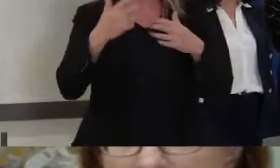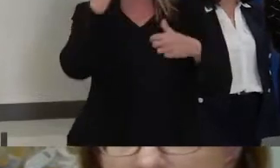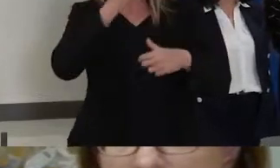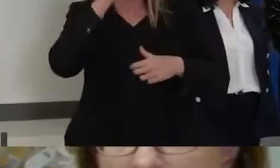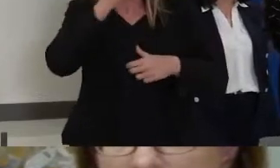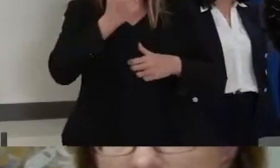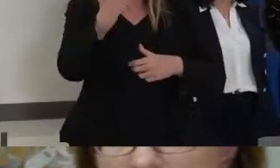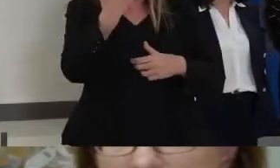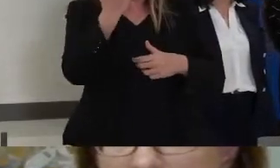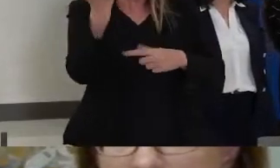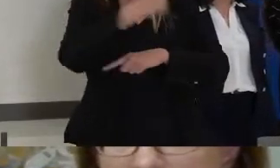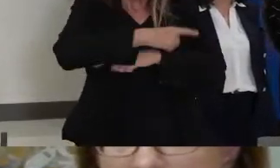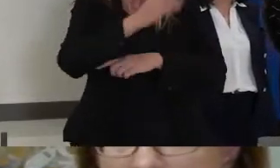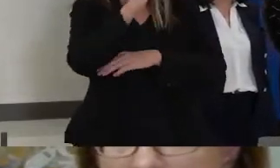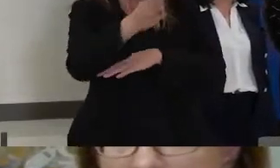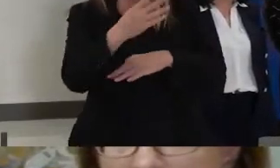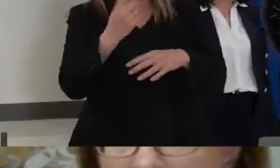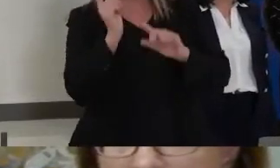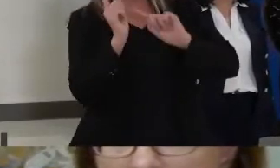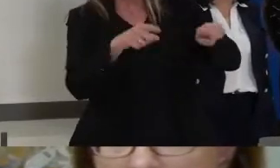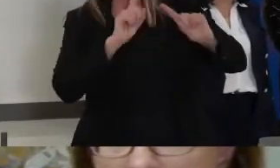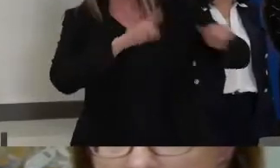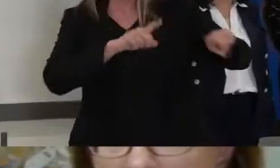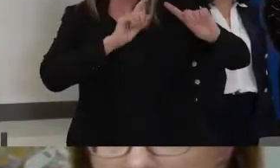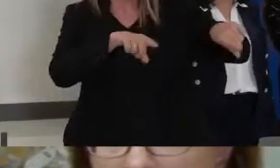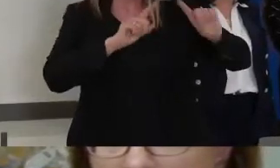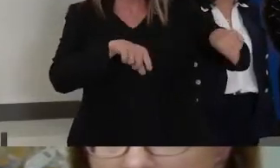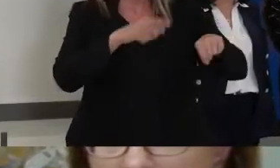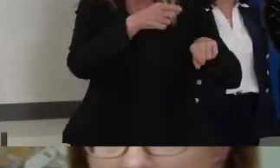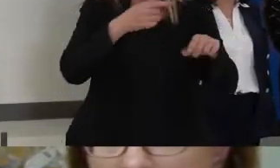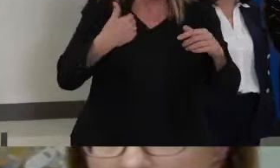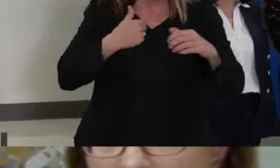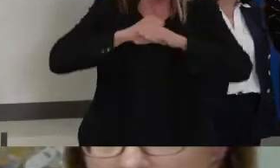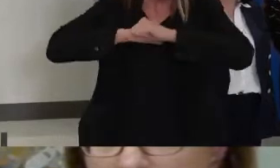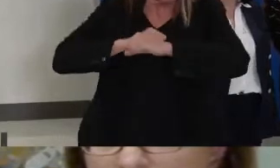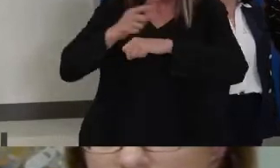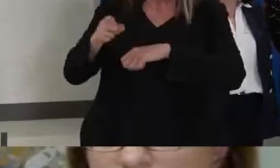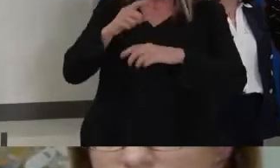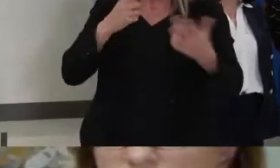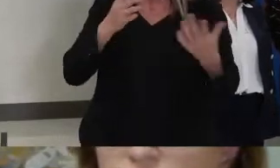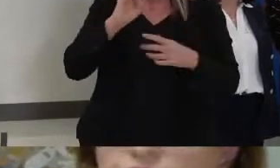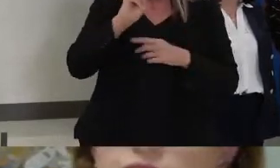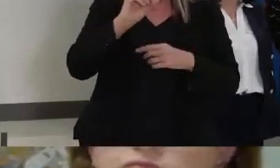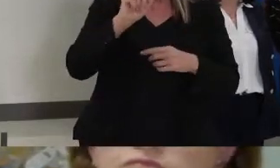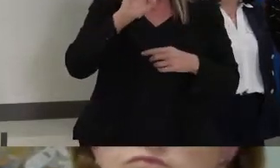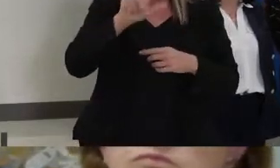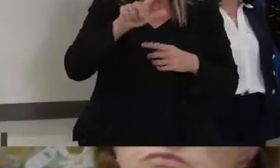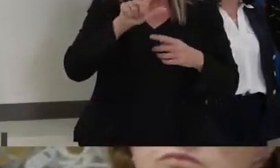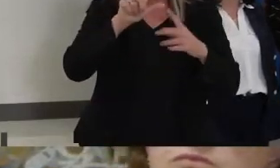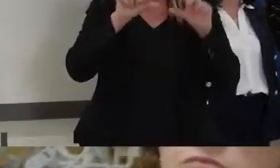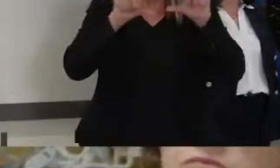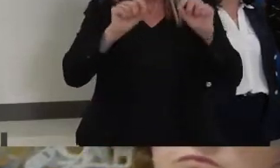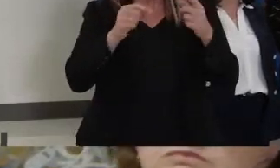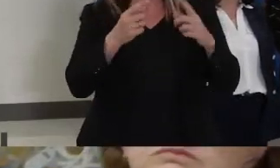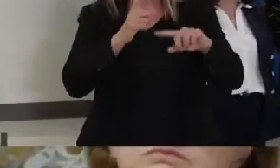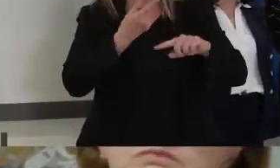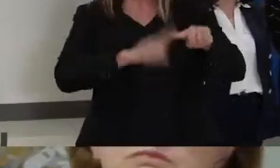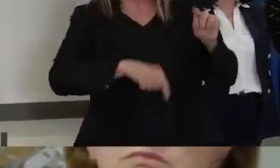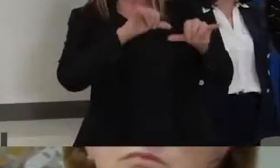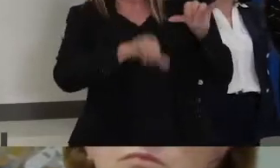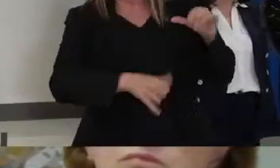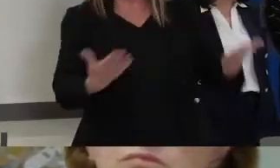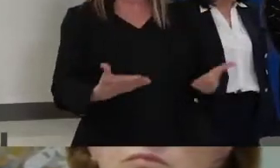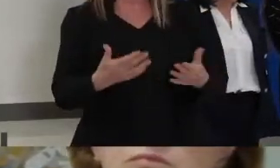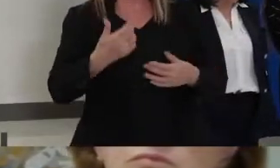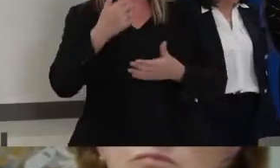for 21 days and we engaged folks. And we said, hey, you can go to the shelter, you can take the motel voucher, but you can't stay here. We can't have an encampment. And every day